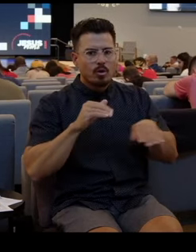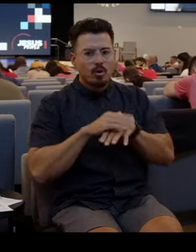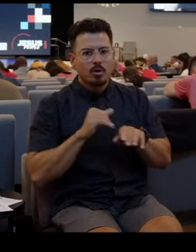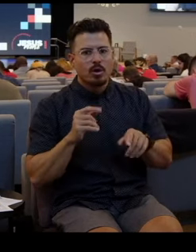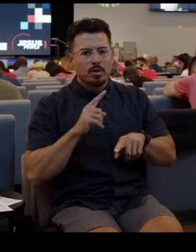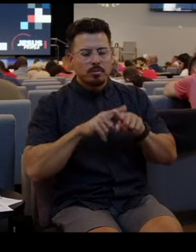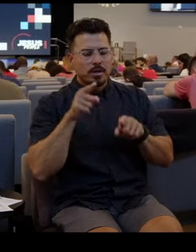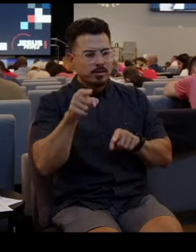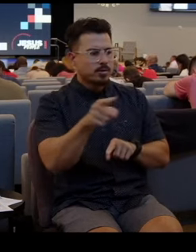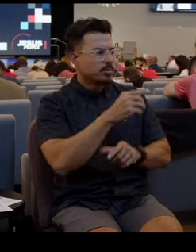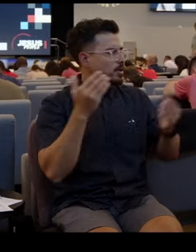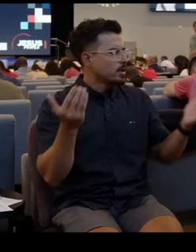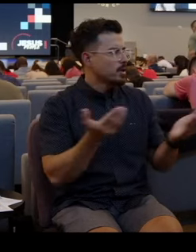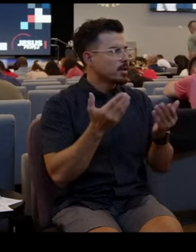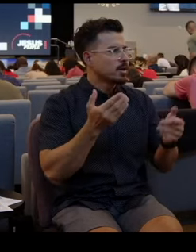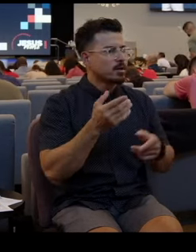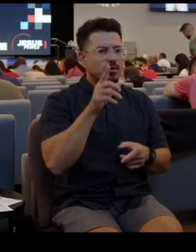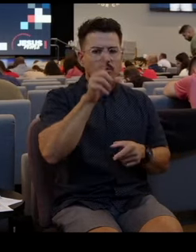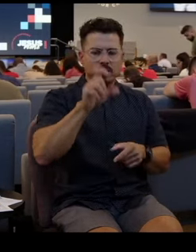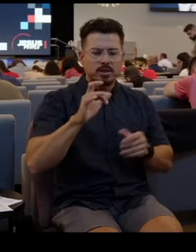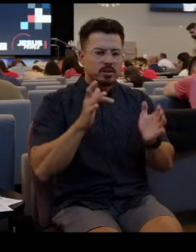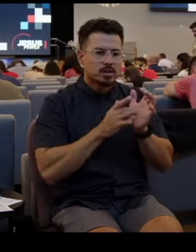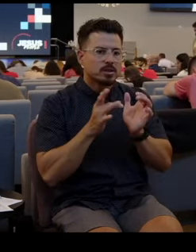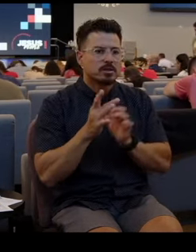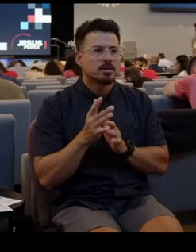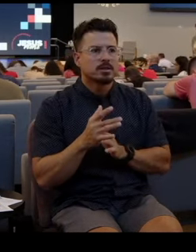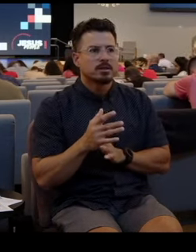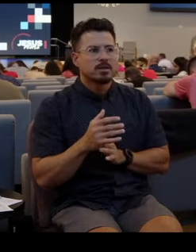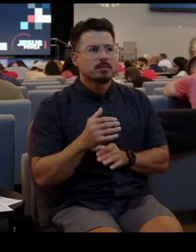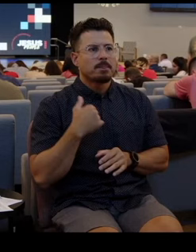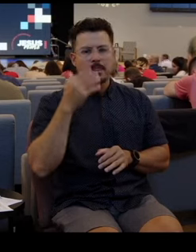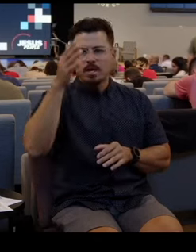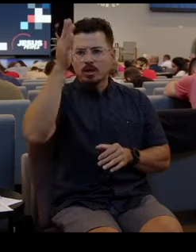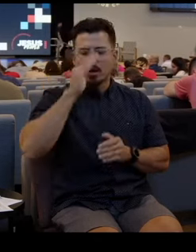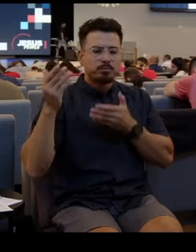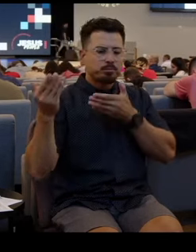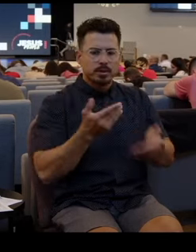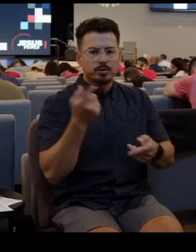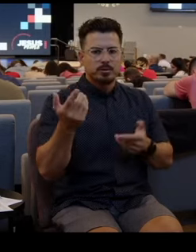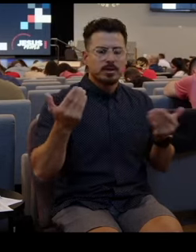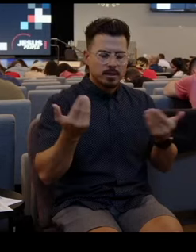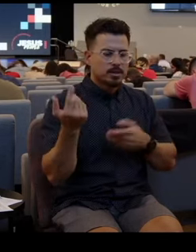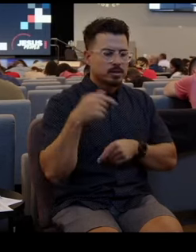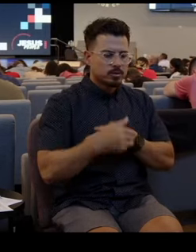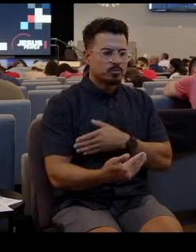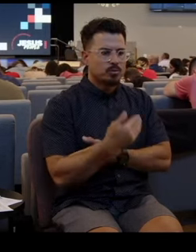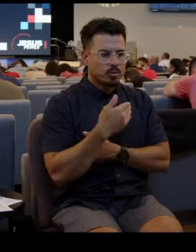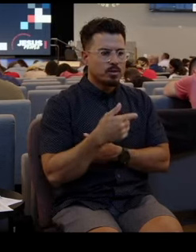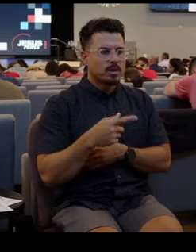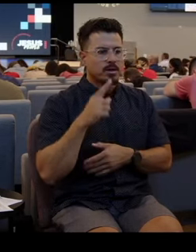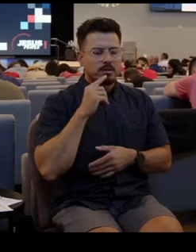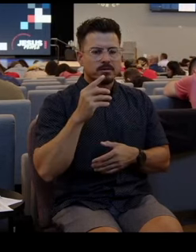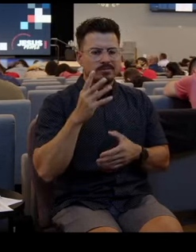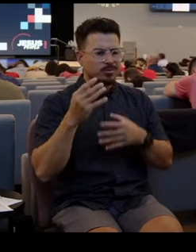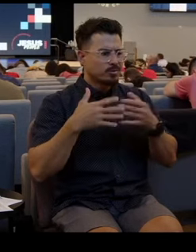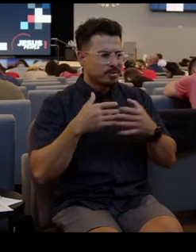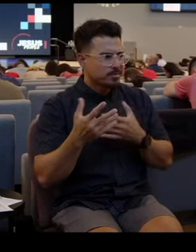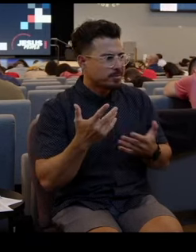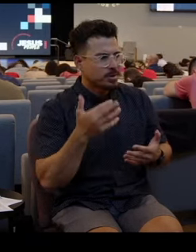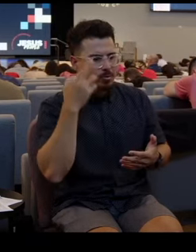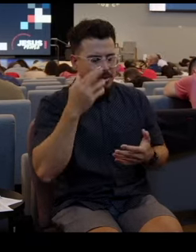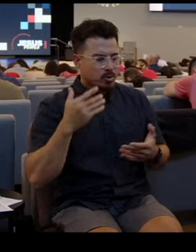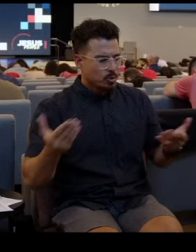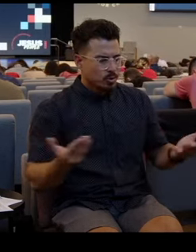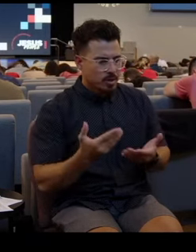But you're here. You need Jesus. God has brought you here today. And maybe, for whatever reason, you just find yourself this